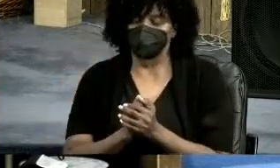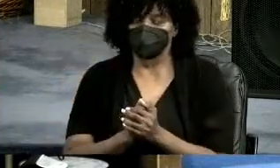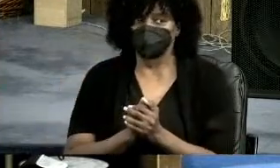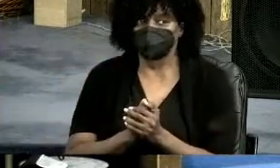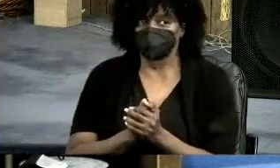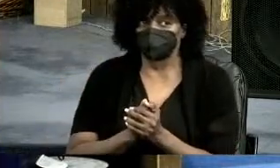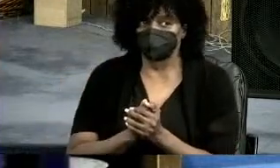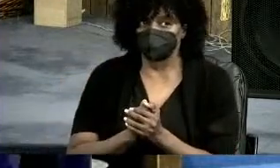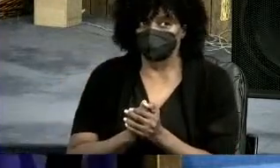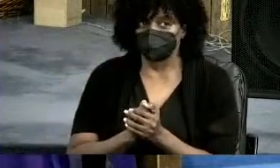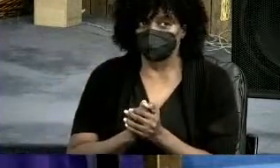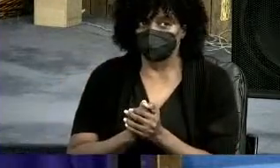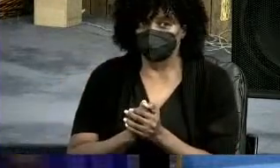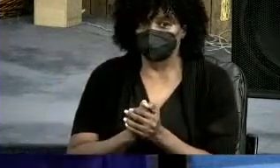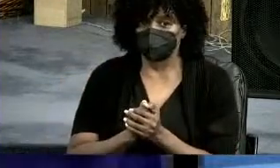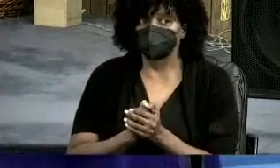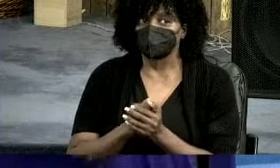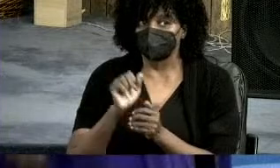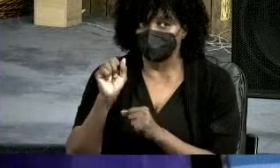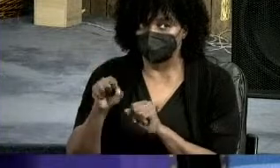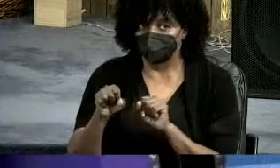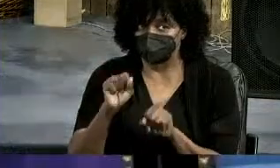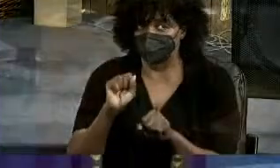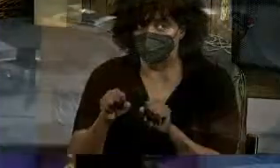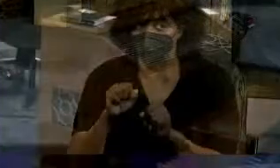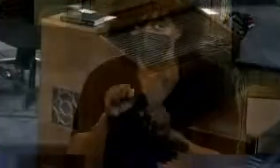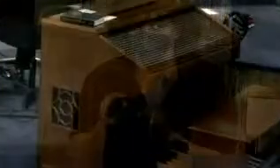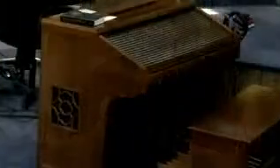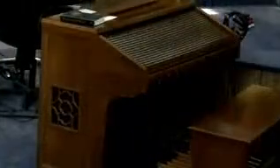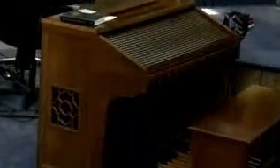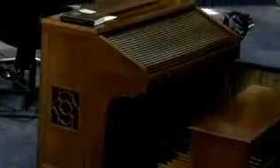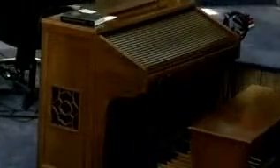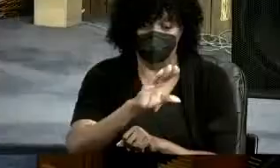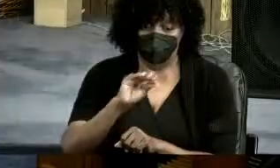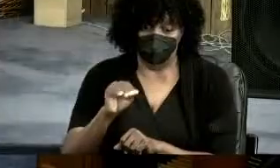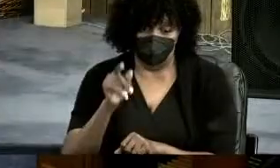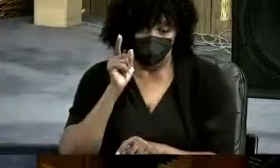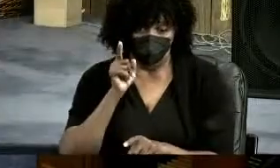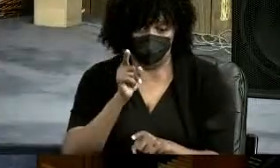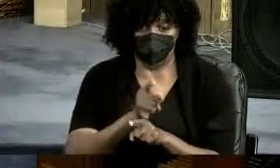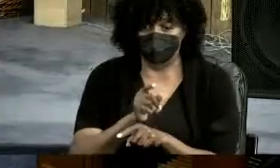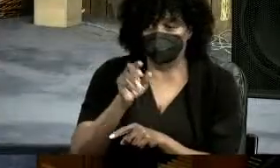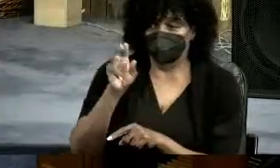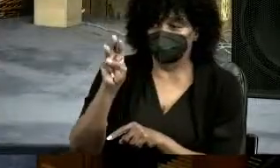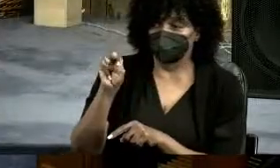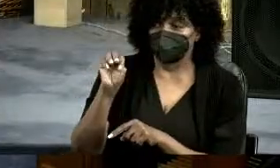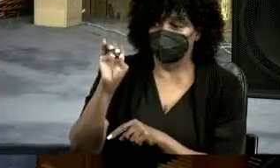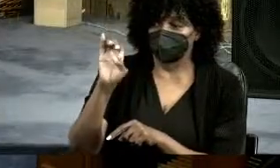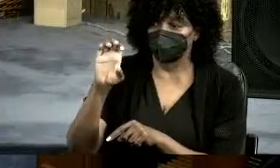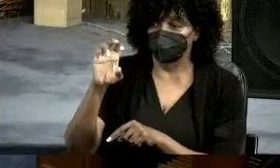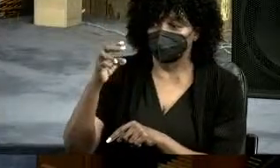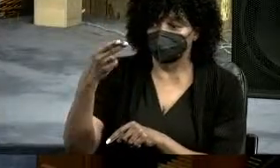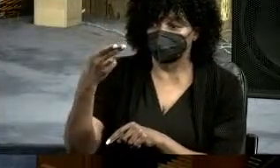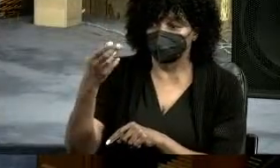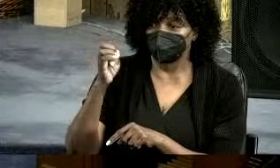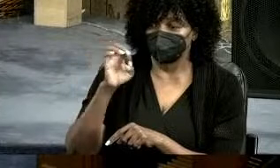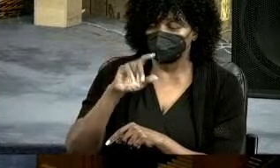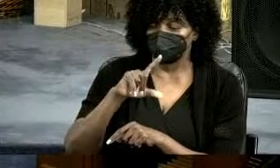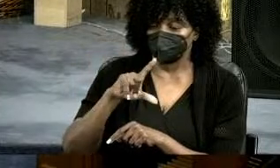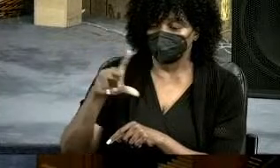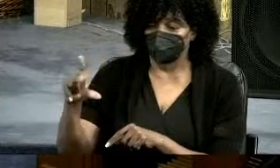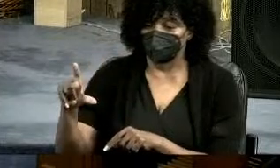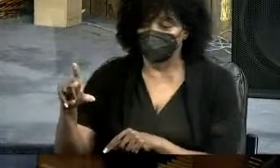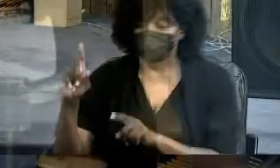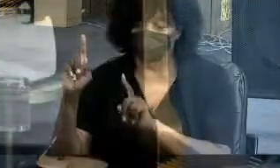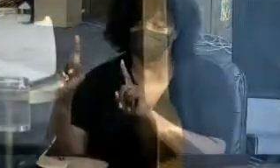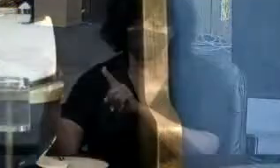Now, Brother Howell's my friend. Welcome back to Sister Michelle. Yeah, and then went off, and I talked to